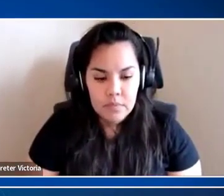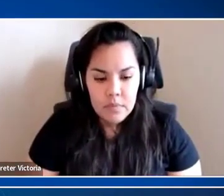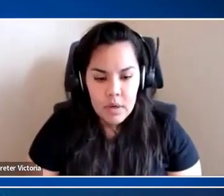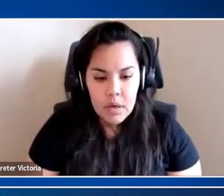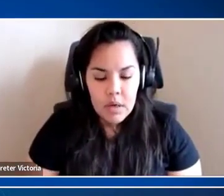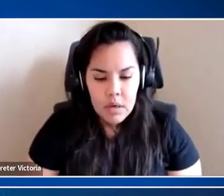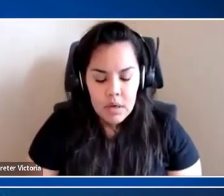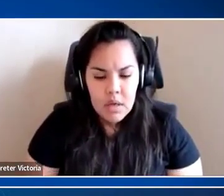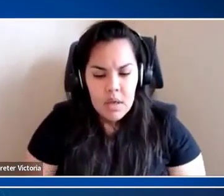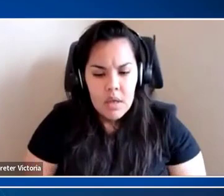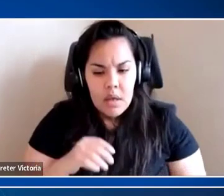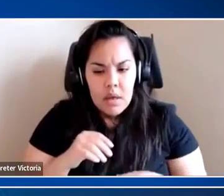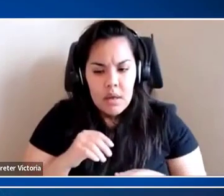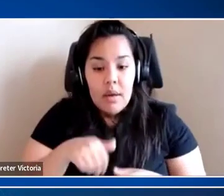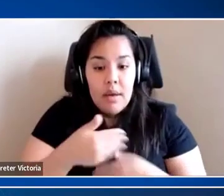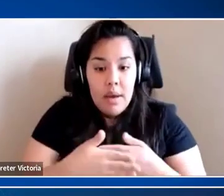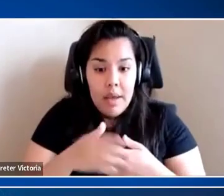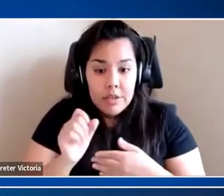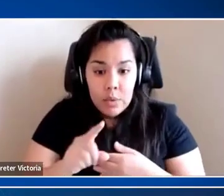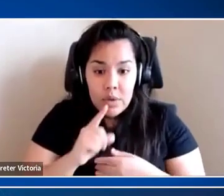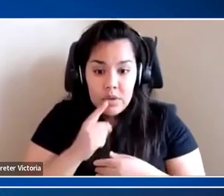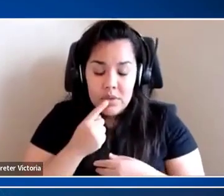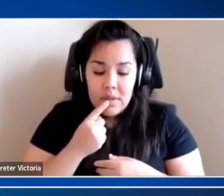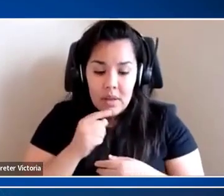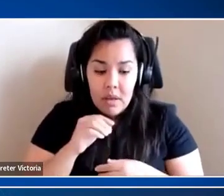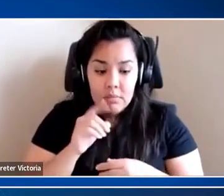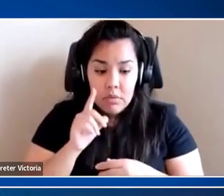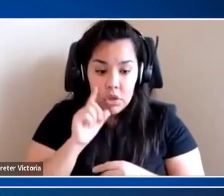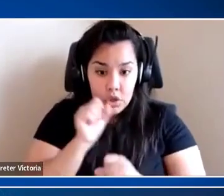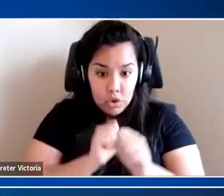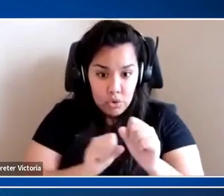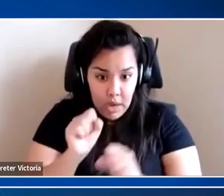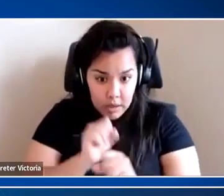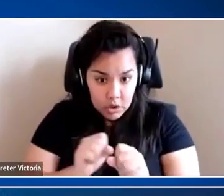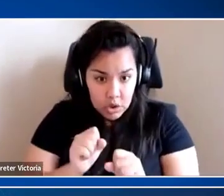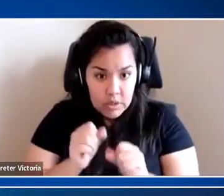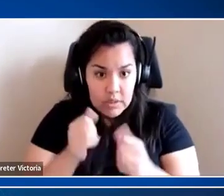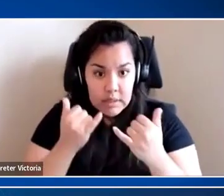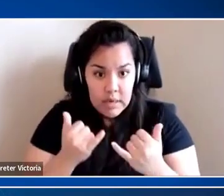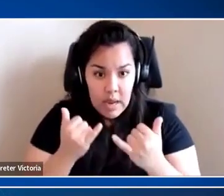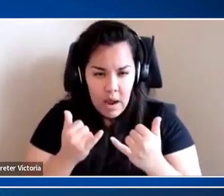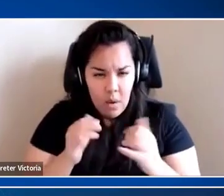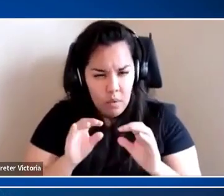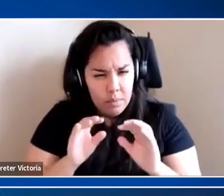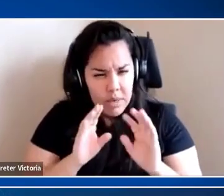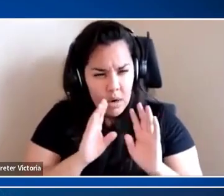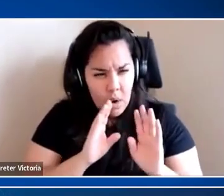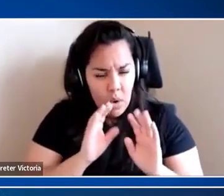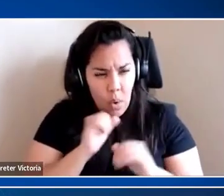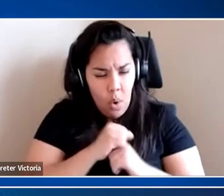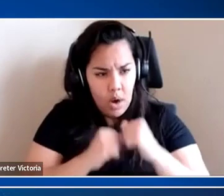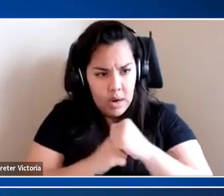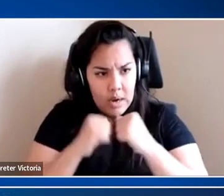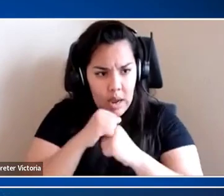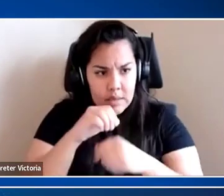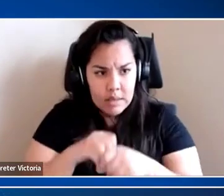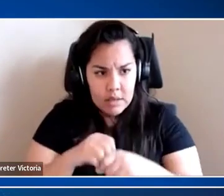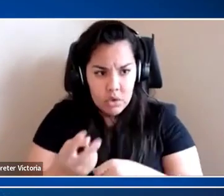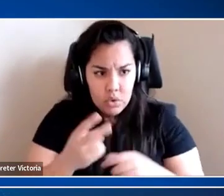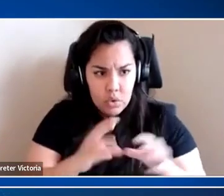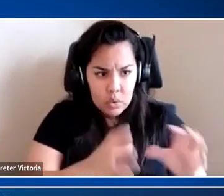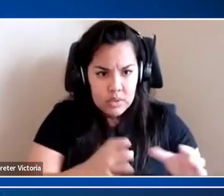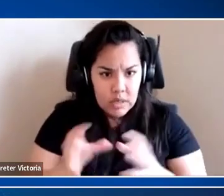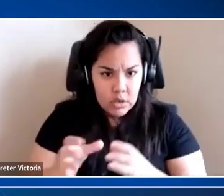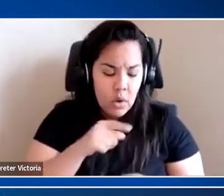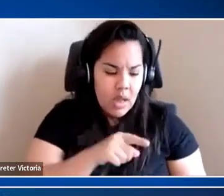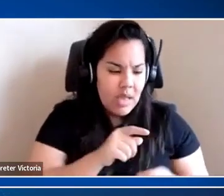Can strategies now be organized as 2 sections? 1, significance and innovation, and